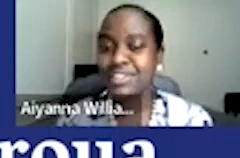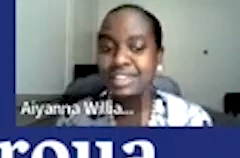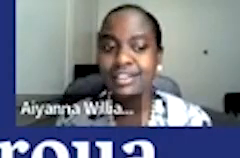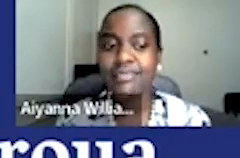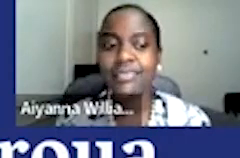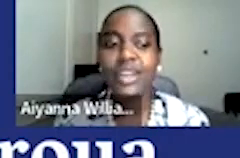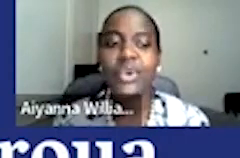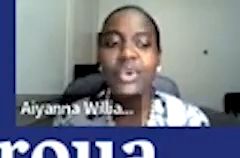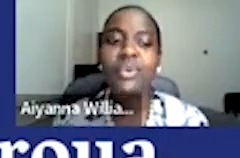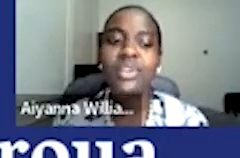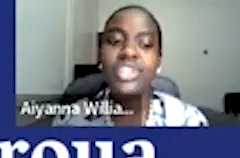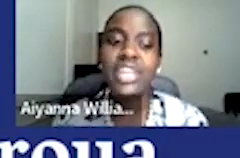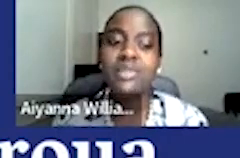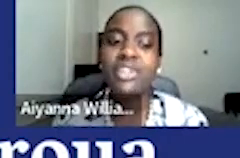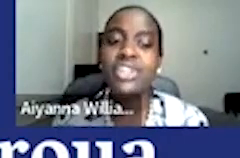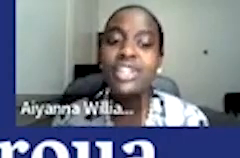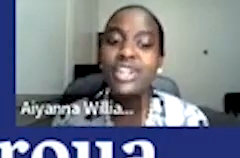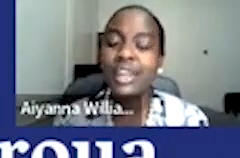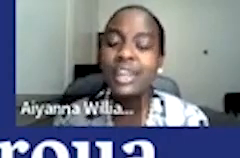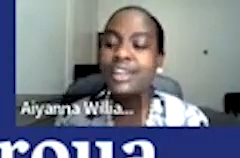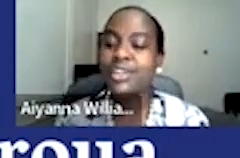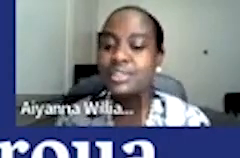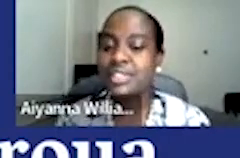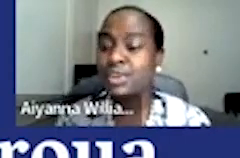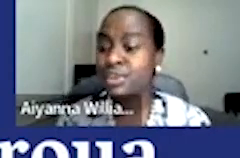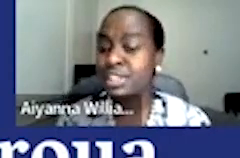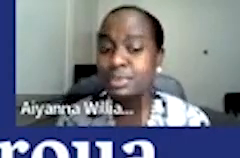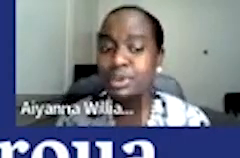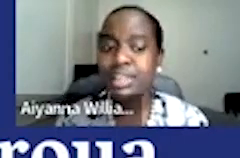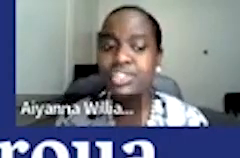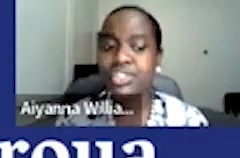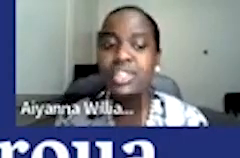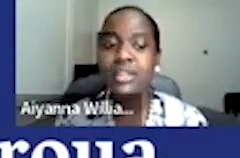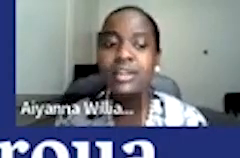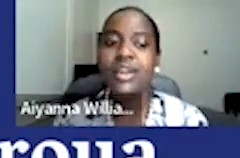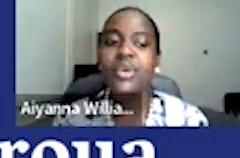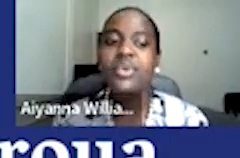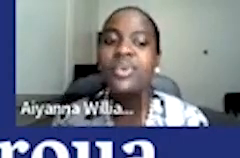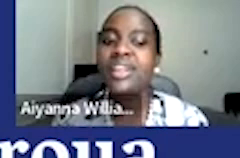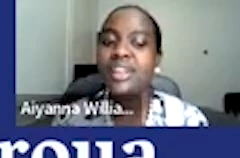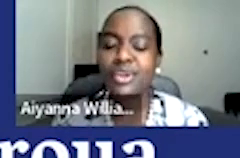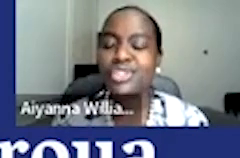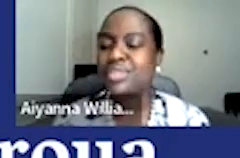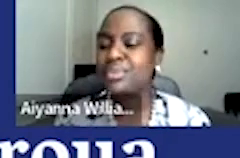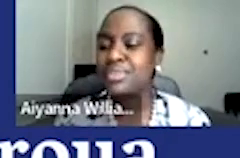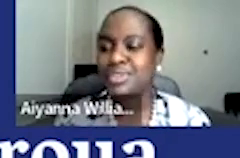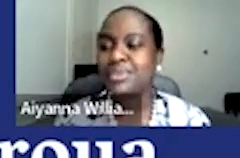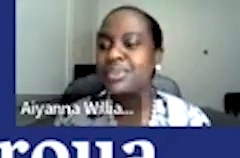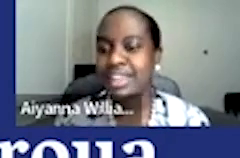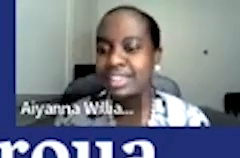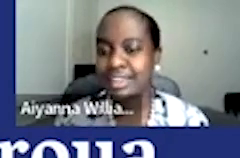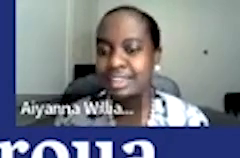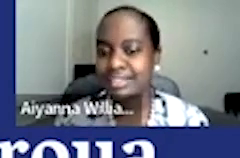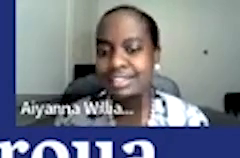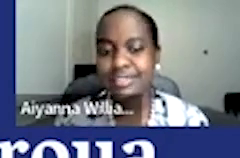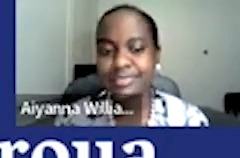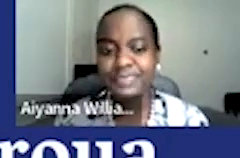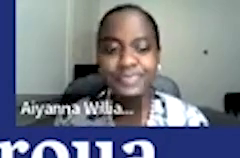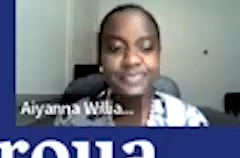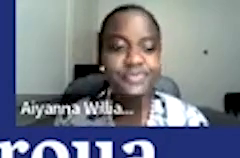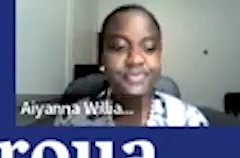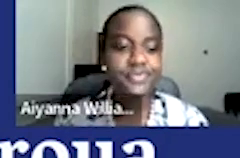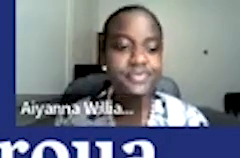her senior year. We wish Yasmin good luck at UNC Greensboro next year. We know she will do great